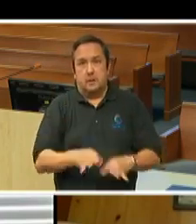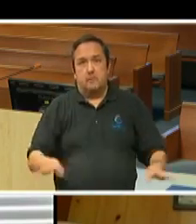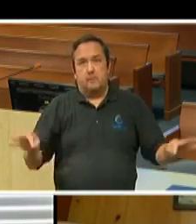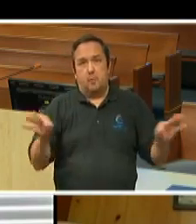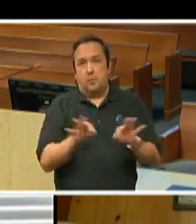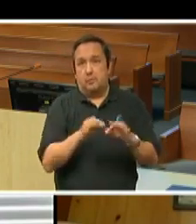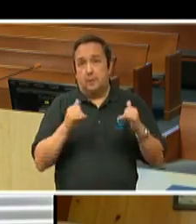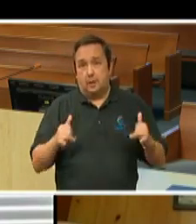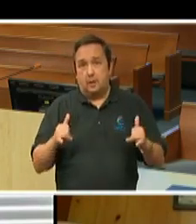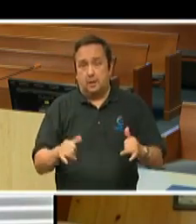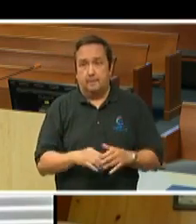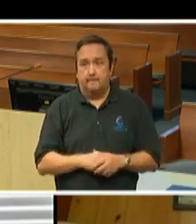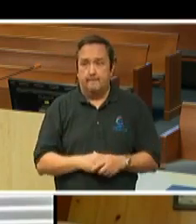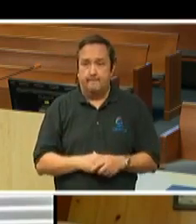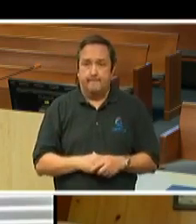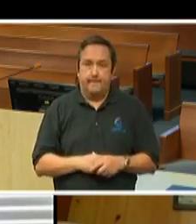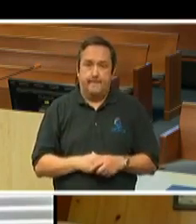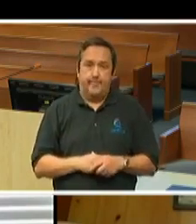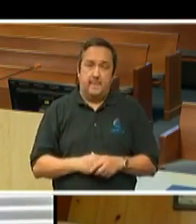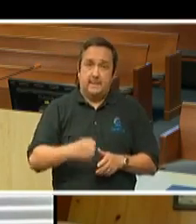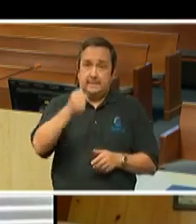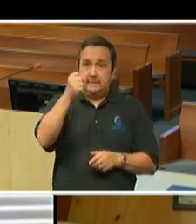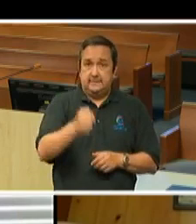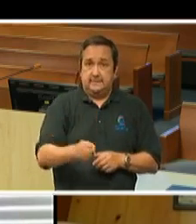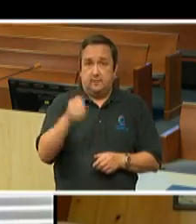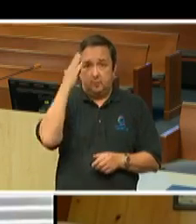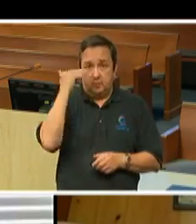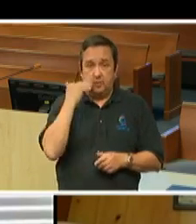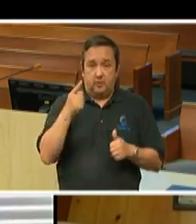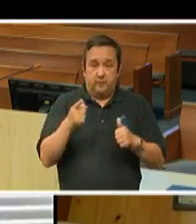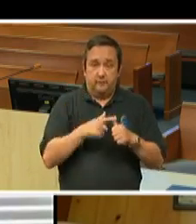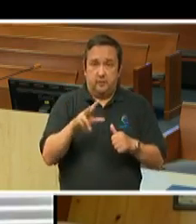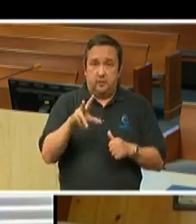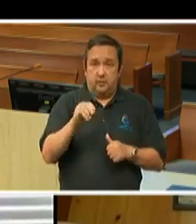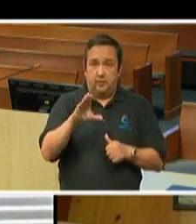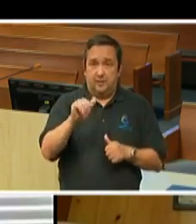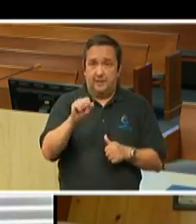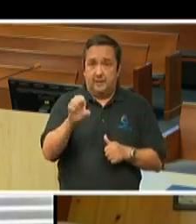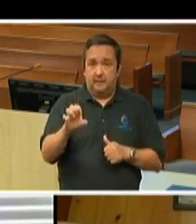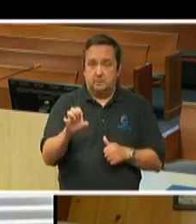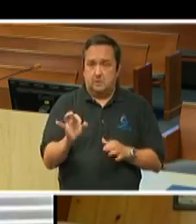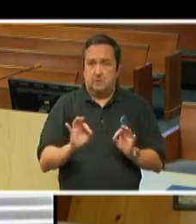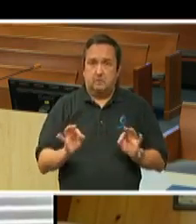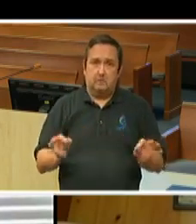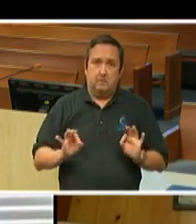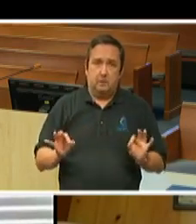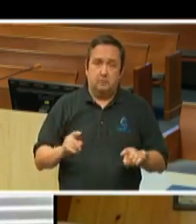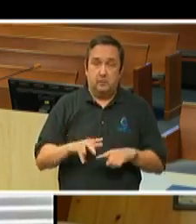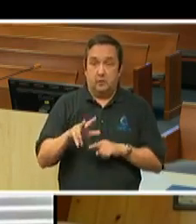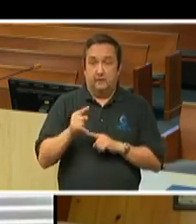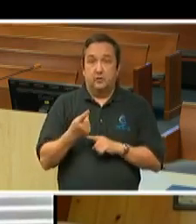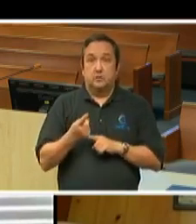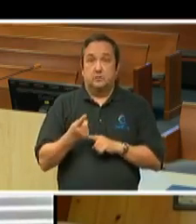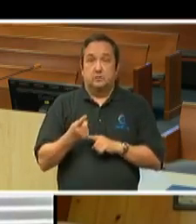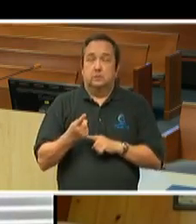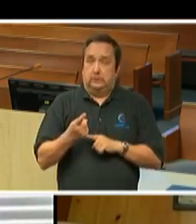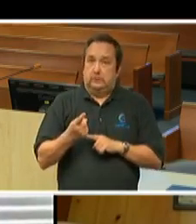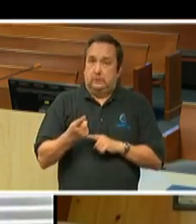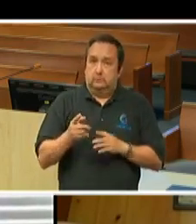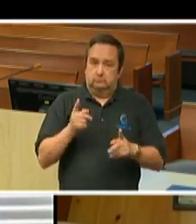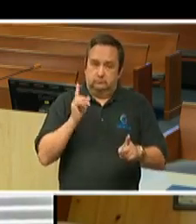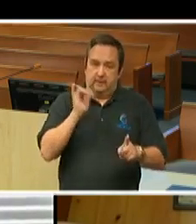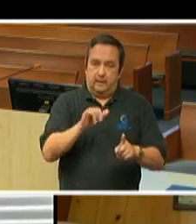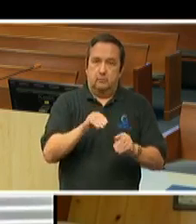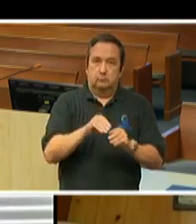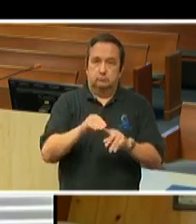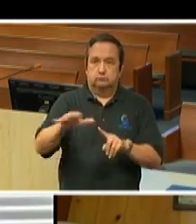time. South Korea, first 30 cases weren't a big deal, but their 31st case, that person